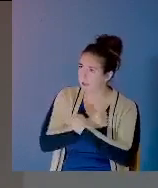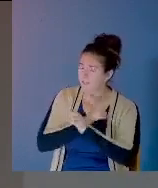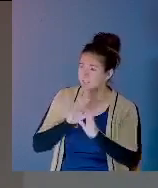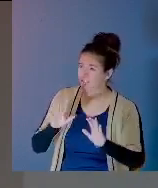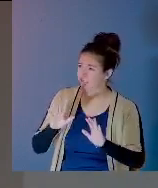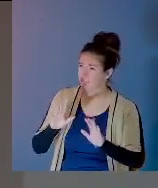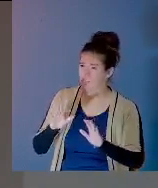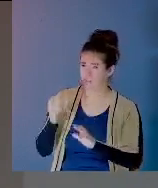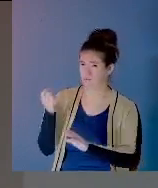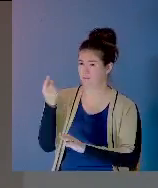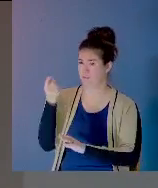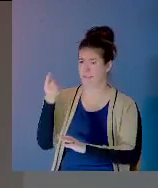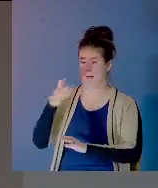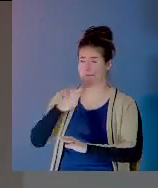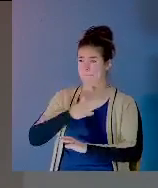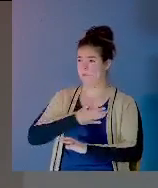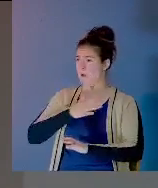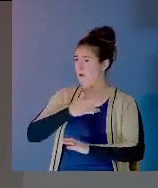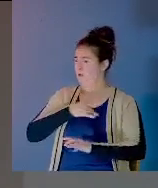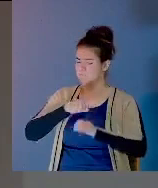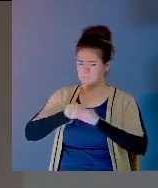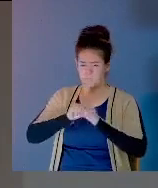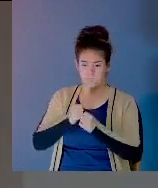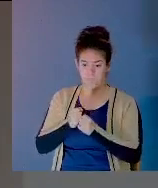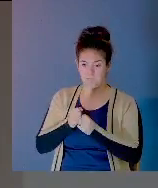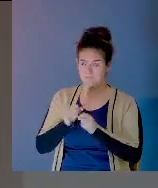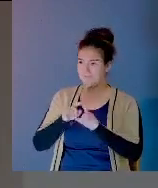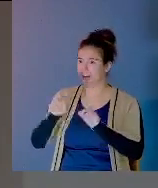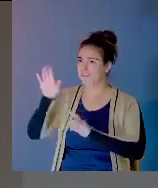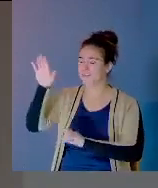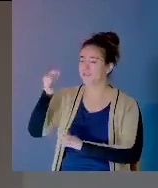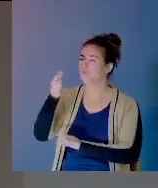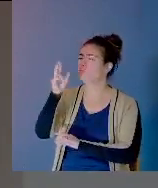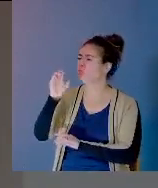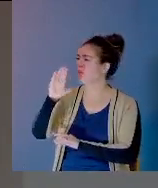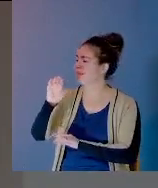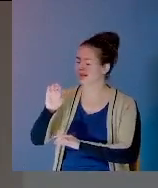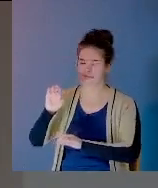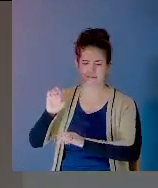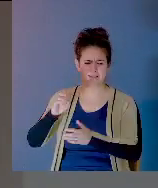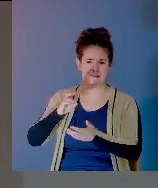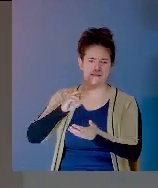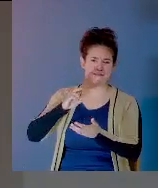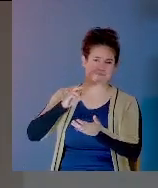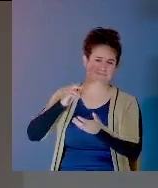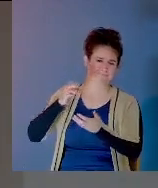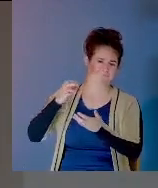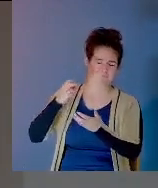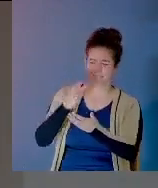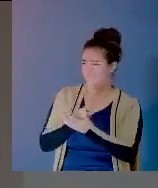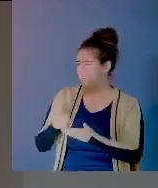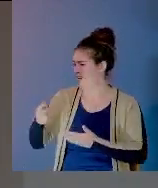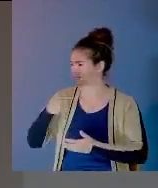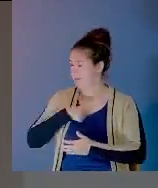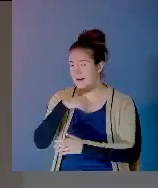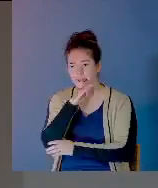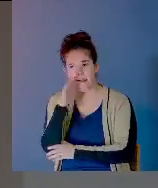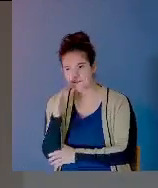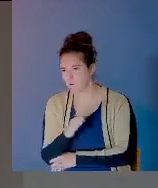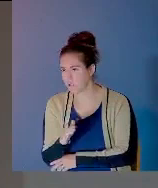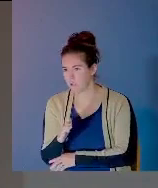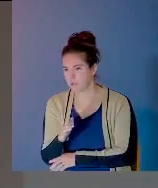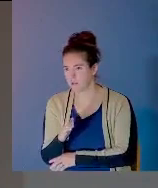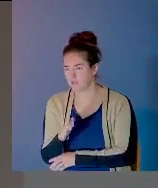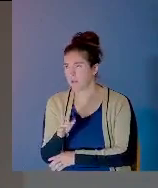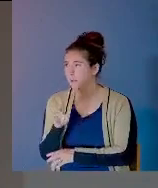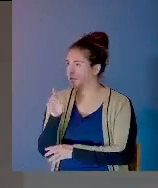and his grace has never failed, and it's healed me through so much.